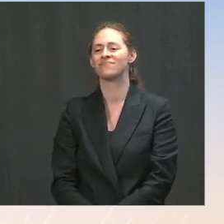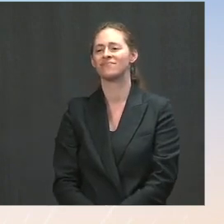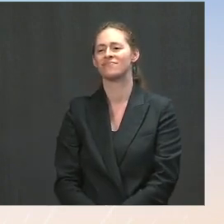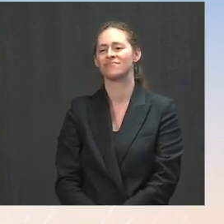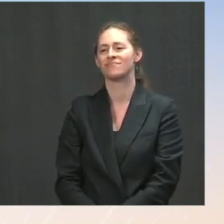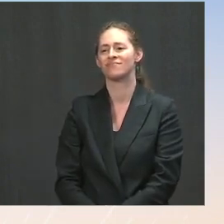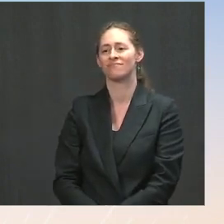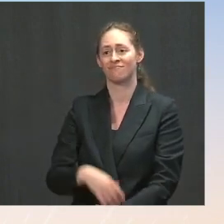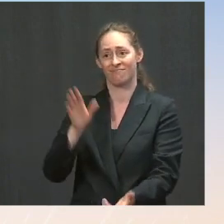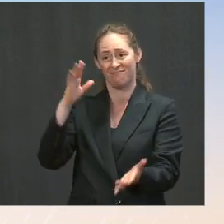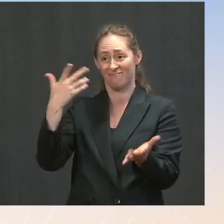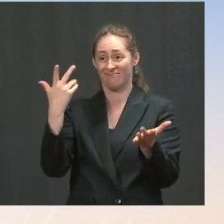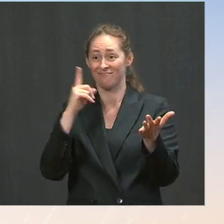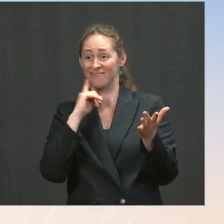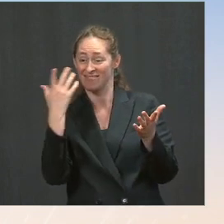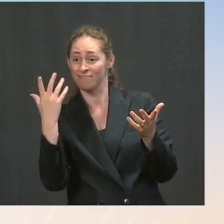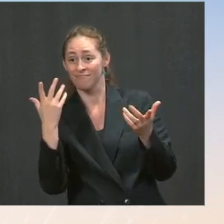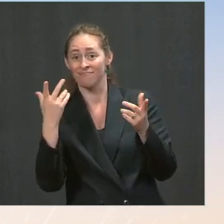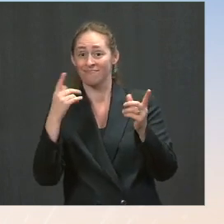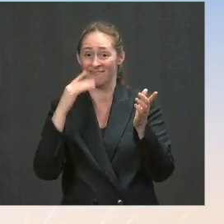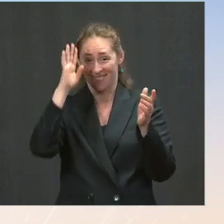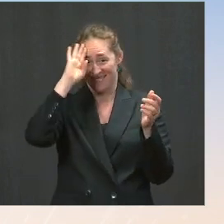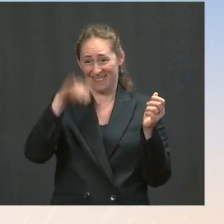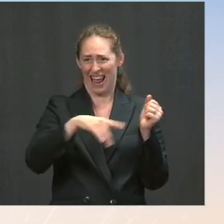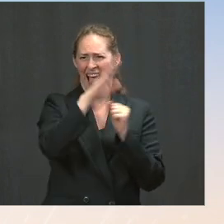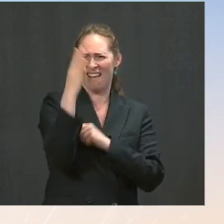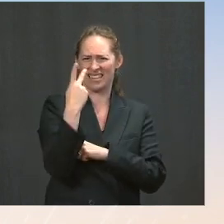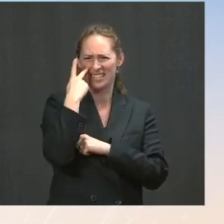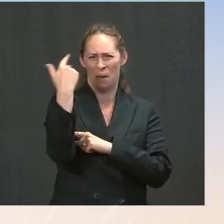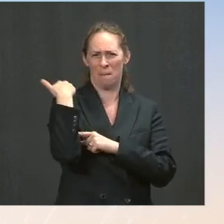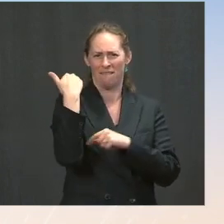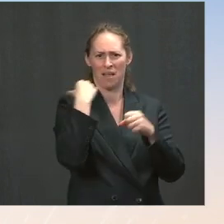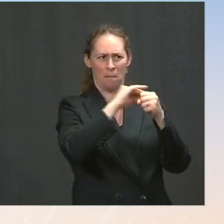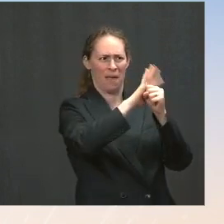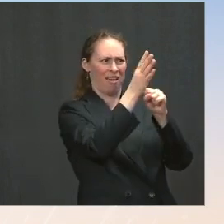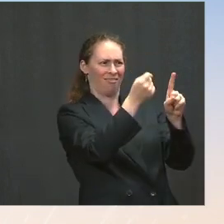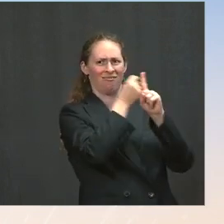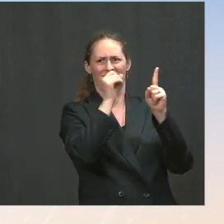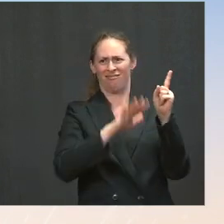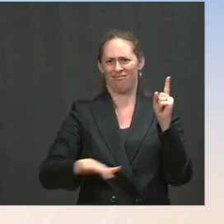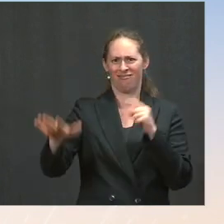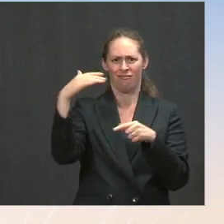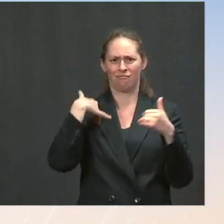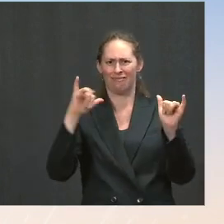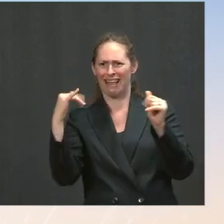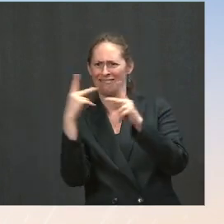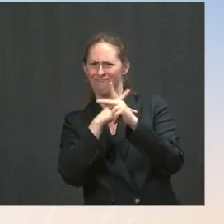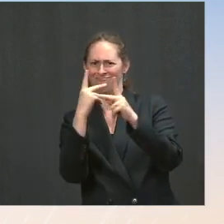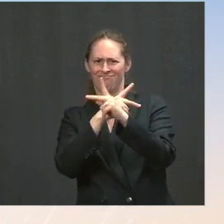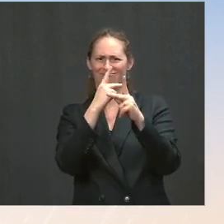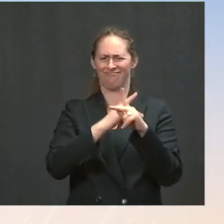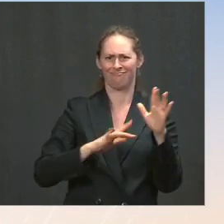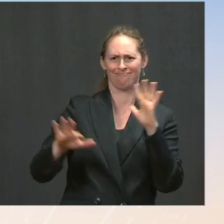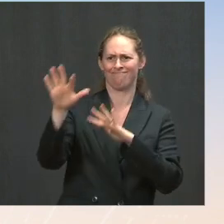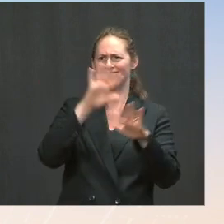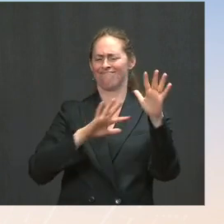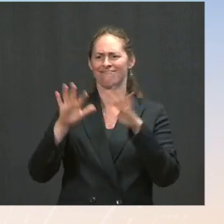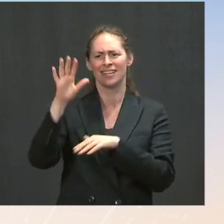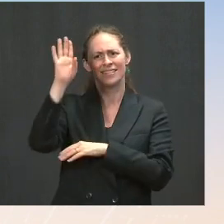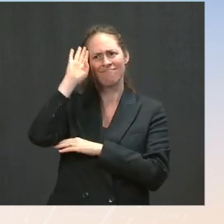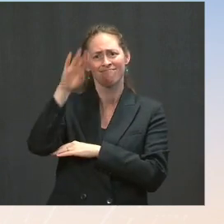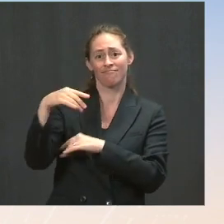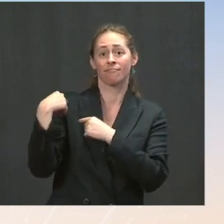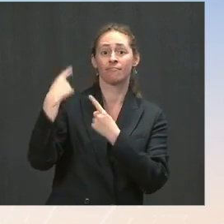battling an ever-evolving virus. We have said since the beginning of June that the Delta variant, a